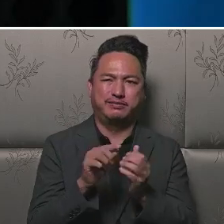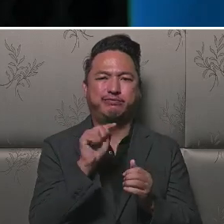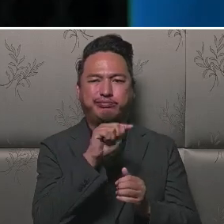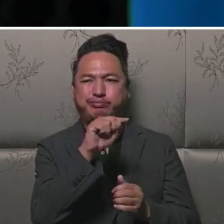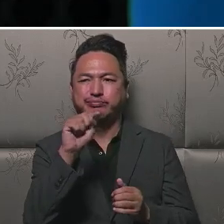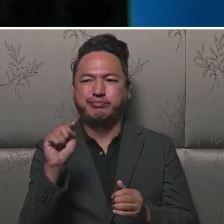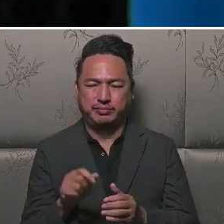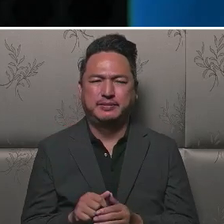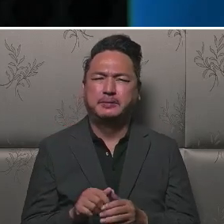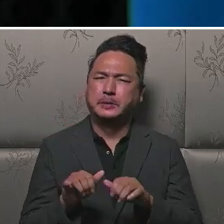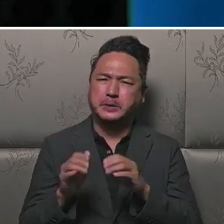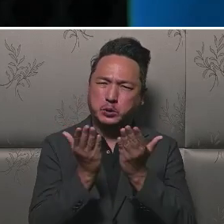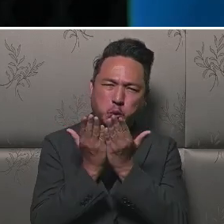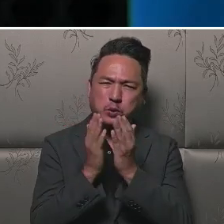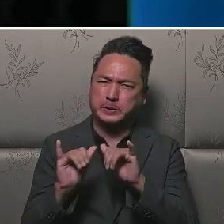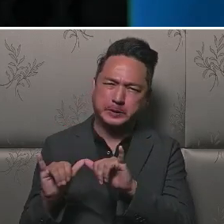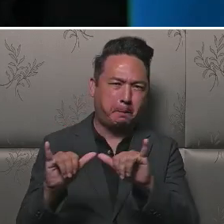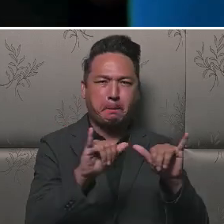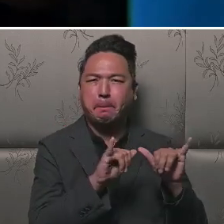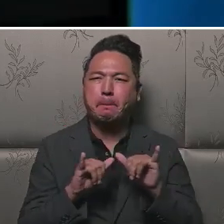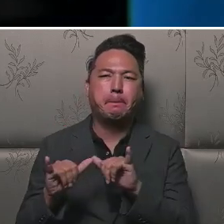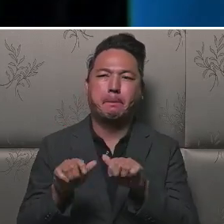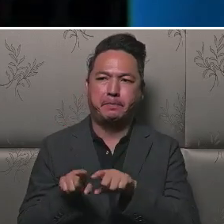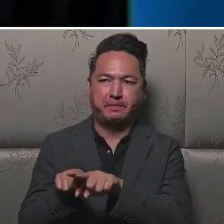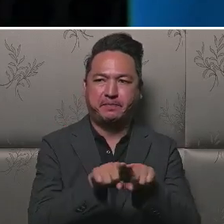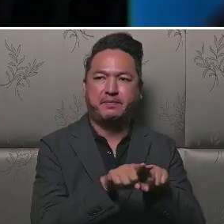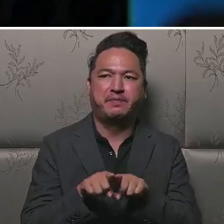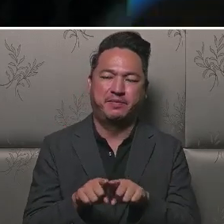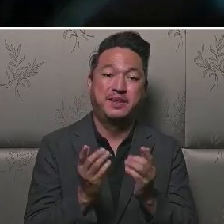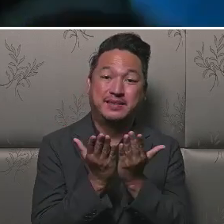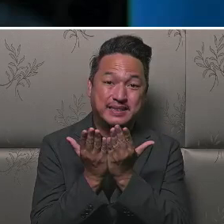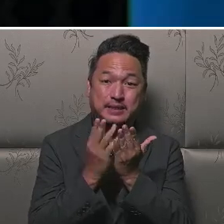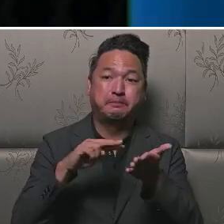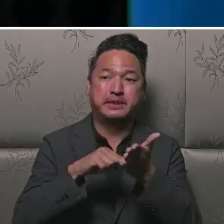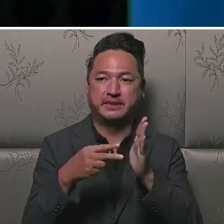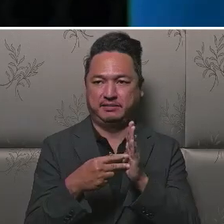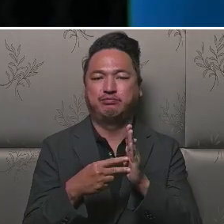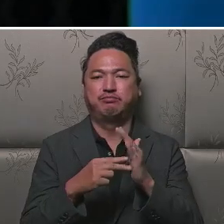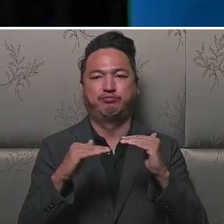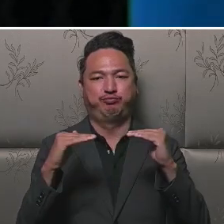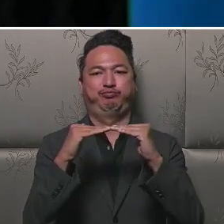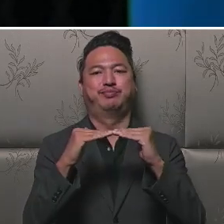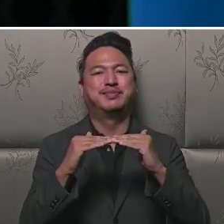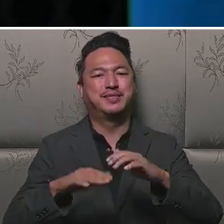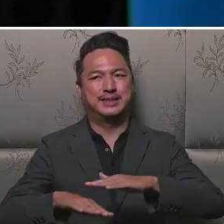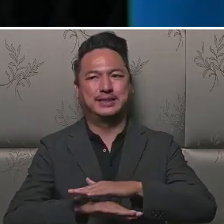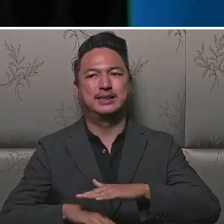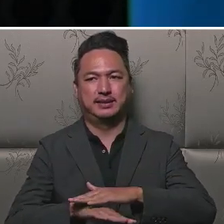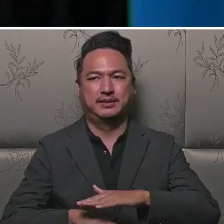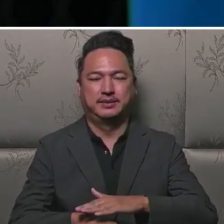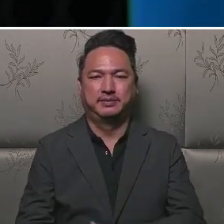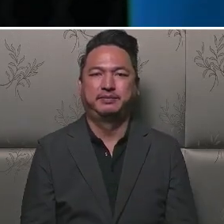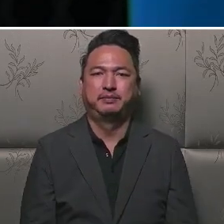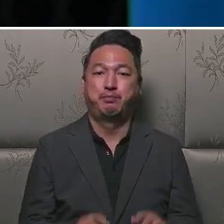this part of the discussion, the last part, that we will figure out a way to expand flexible learning opportunities to